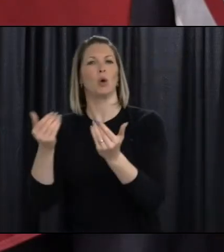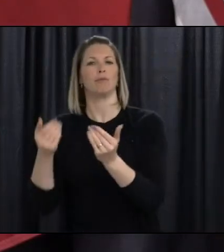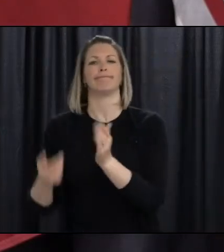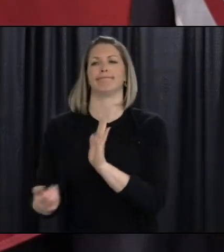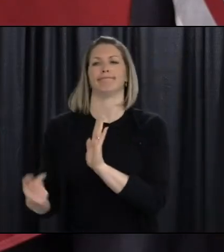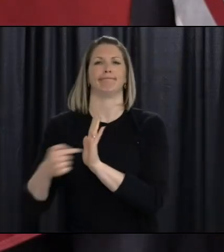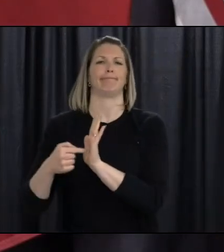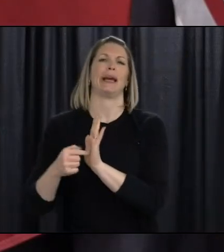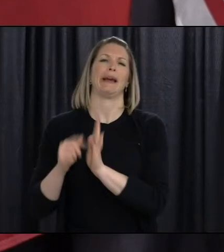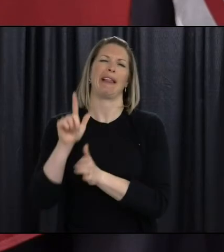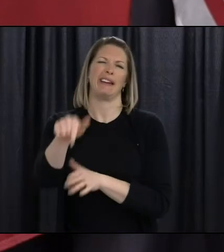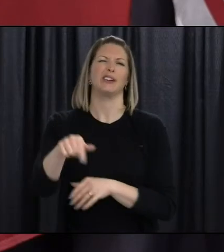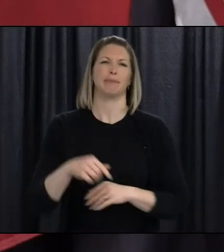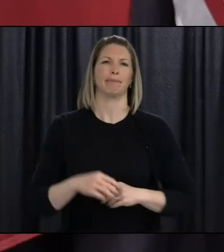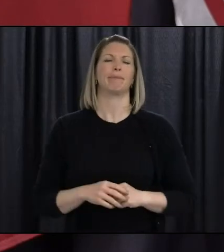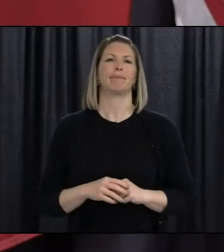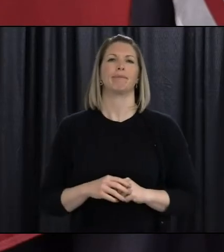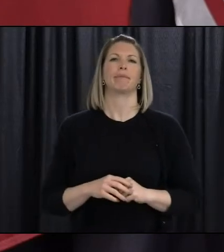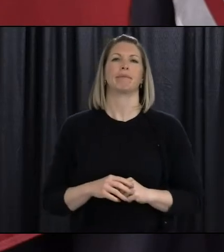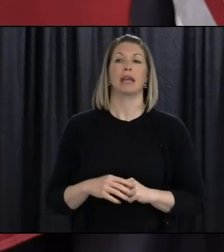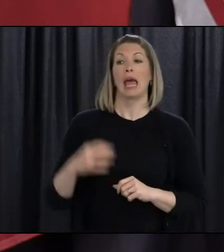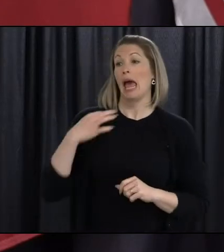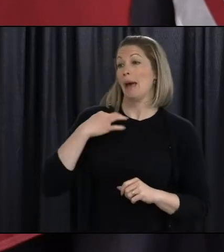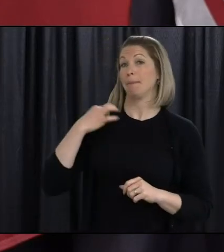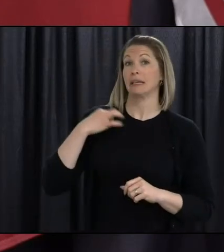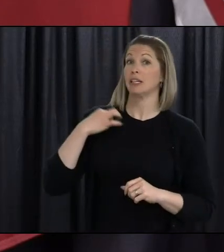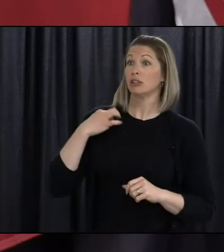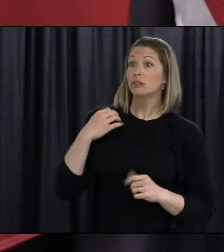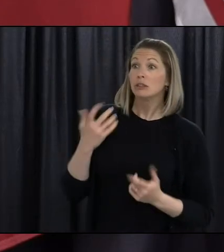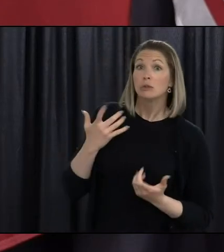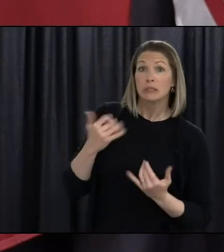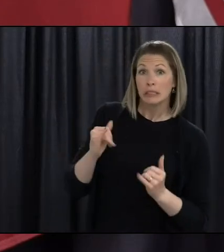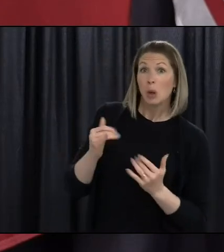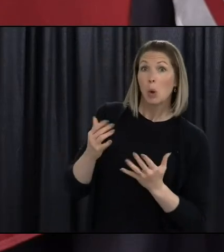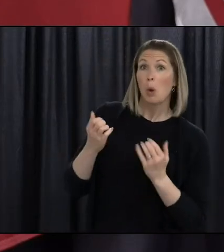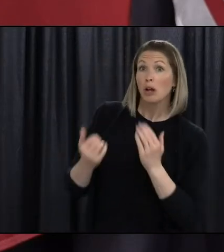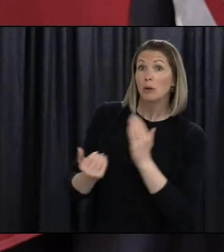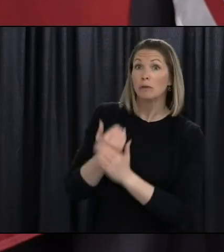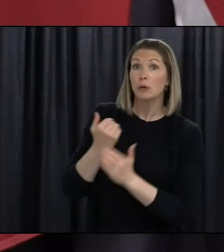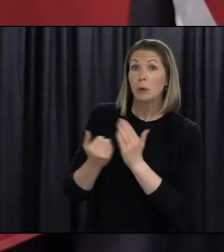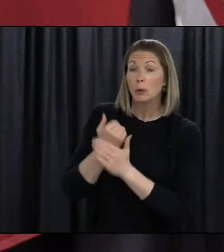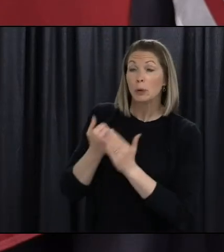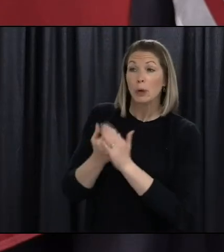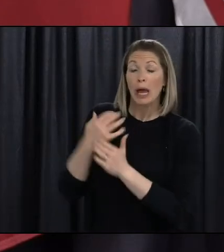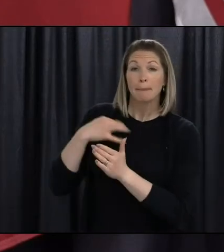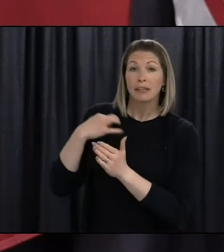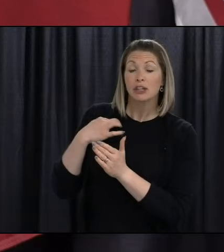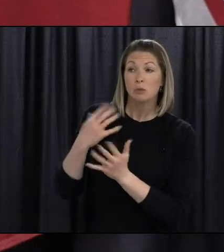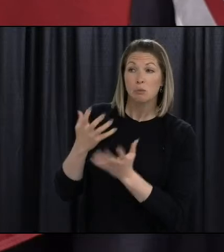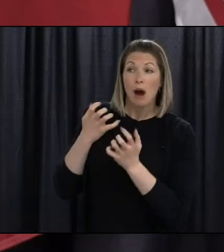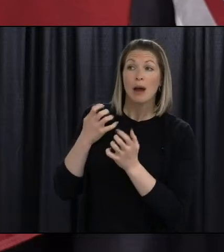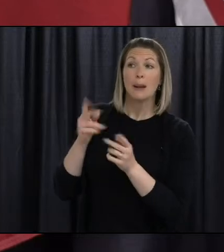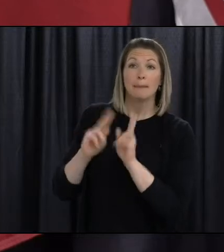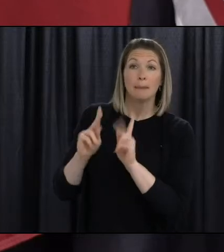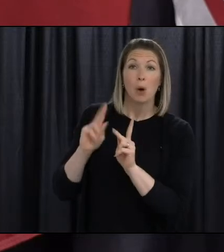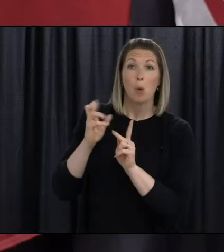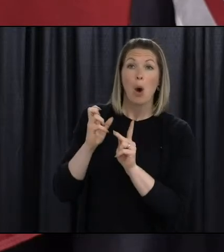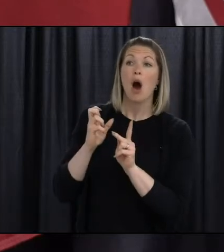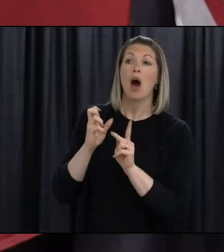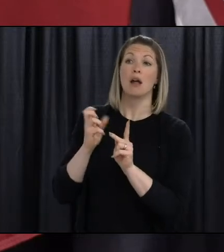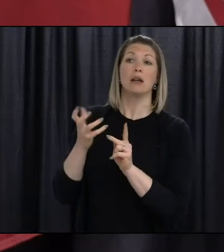license applications will continue to be processed during this time. We also know that we have a number of businesses out there that would